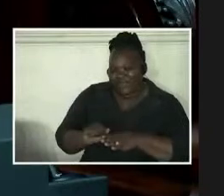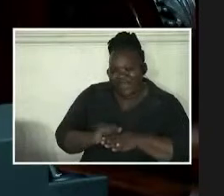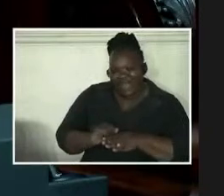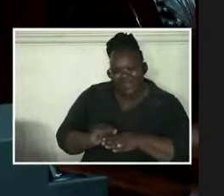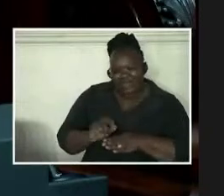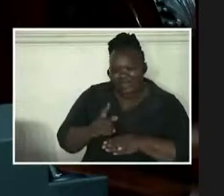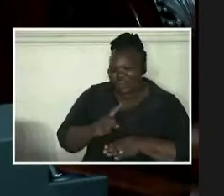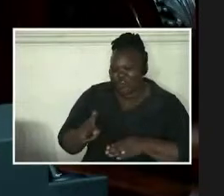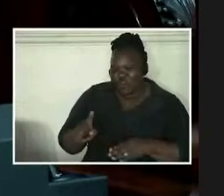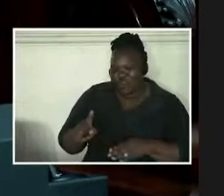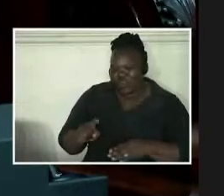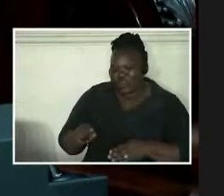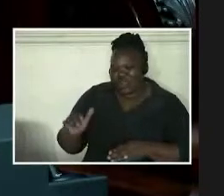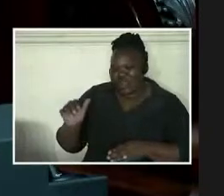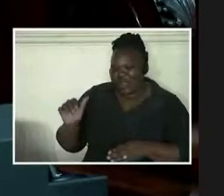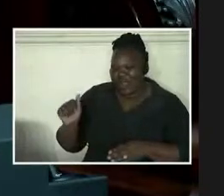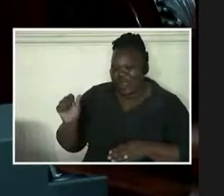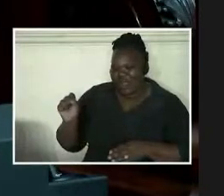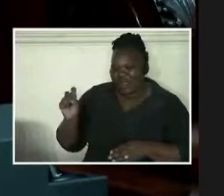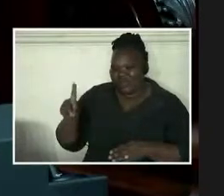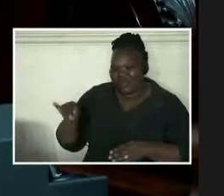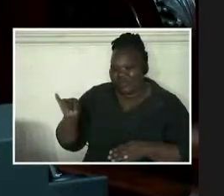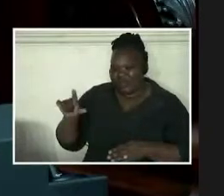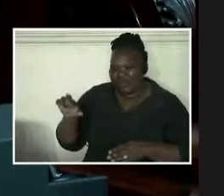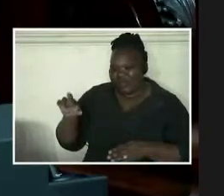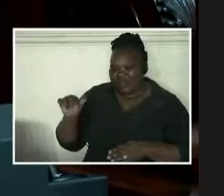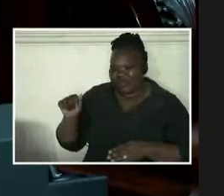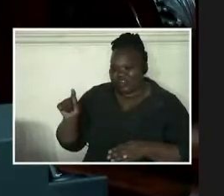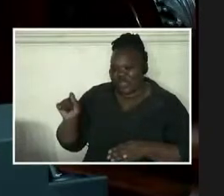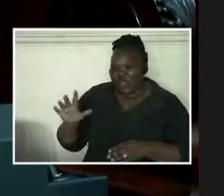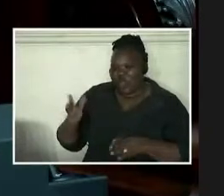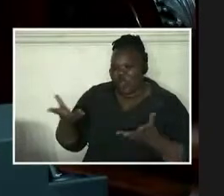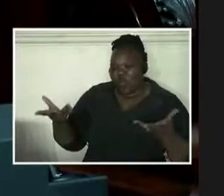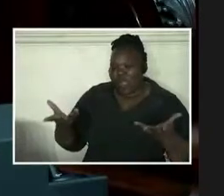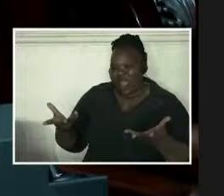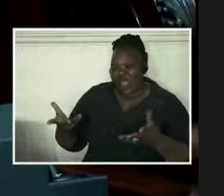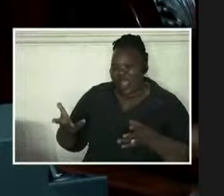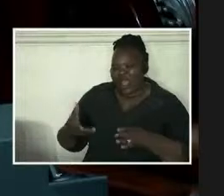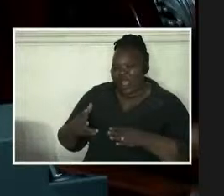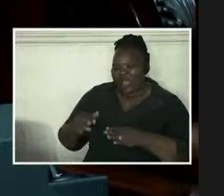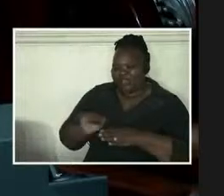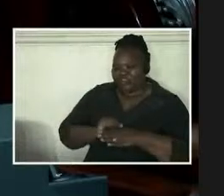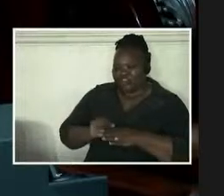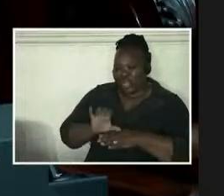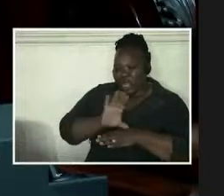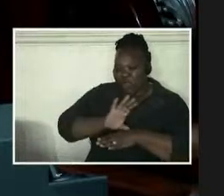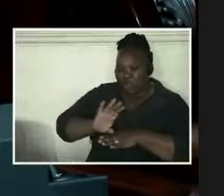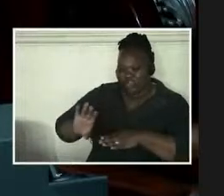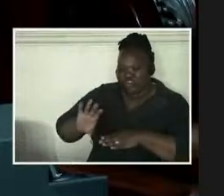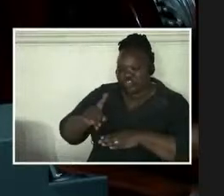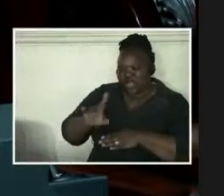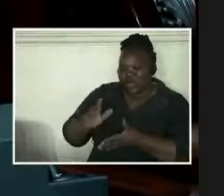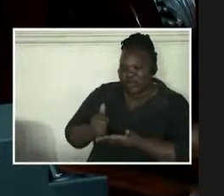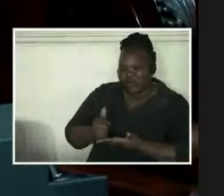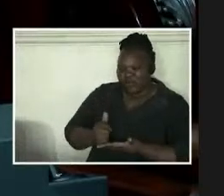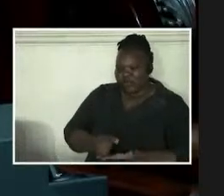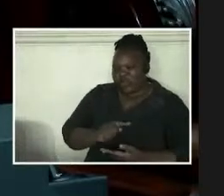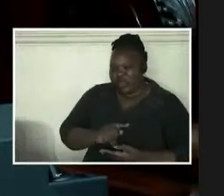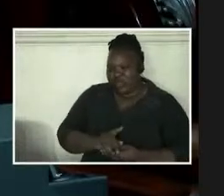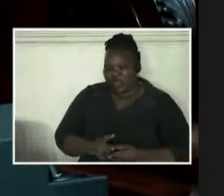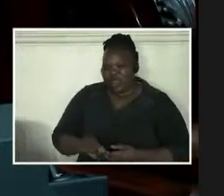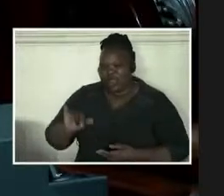aspirations where are training colleges that are going to feed these state-of-the-art hospitals